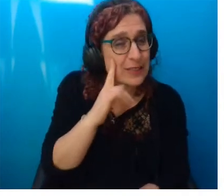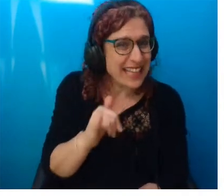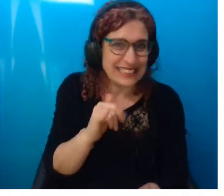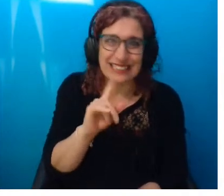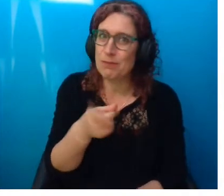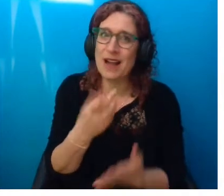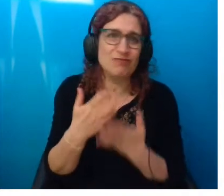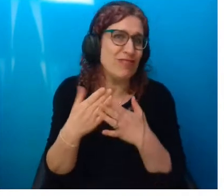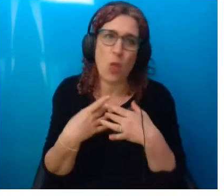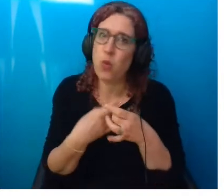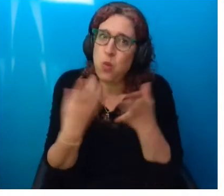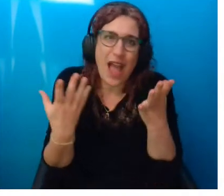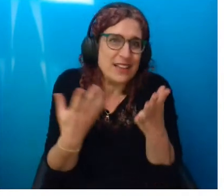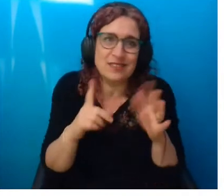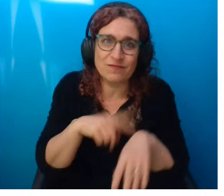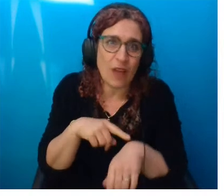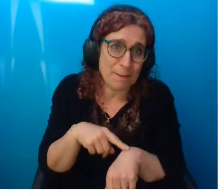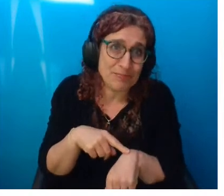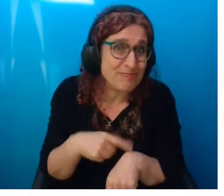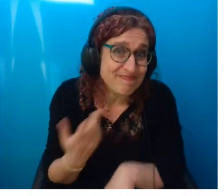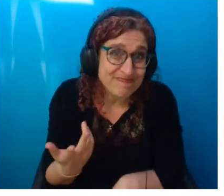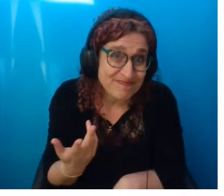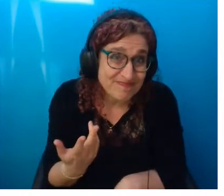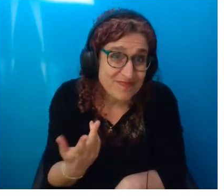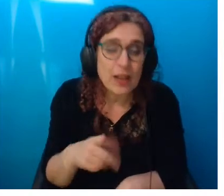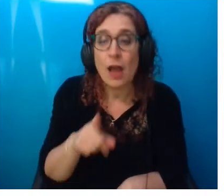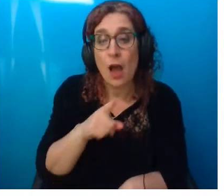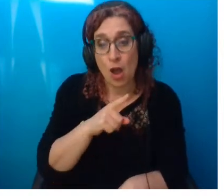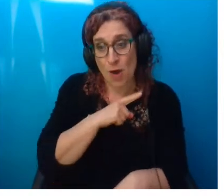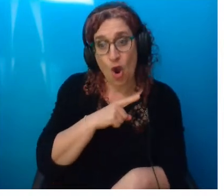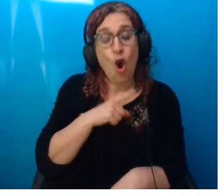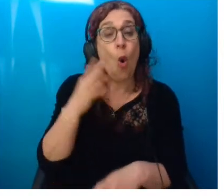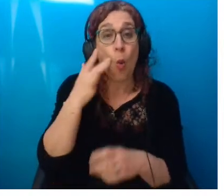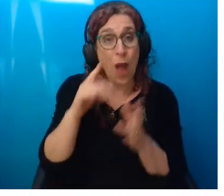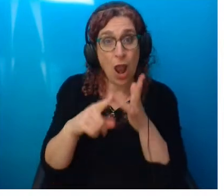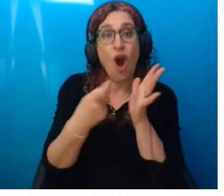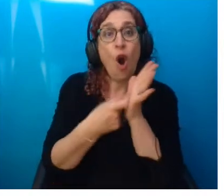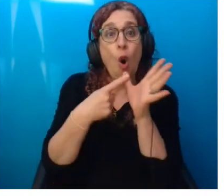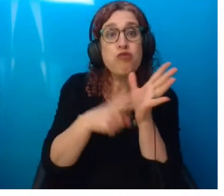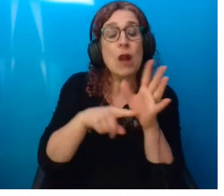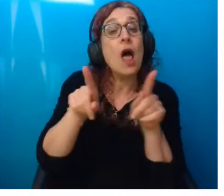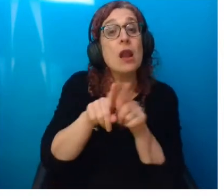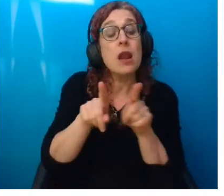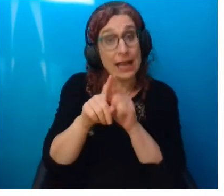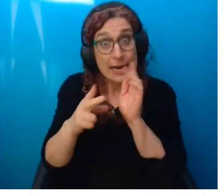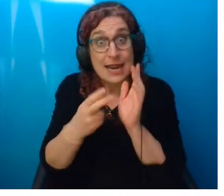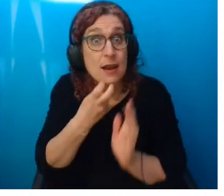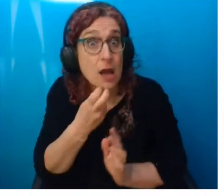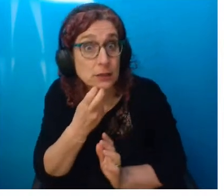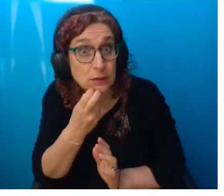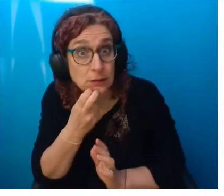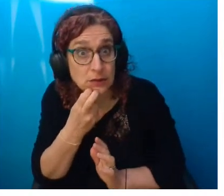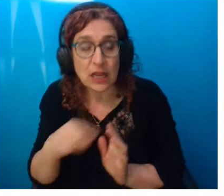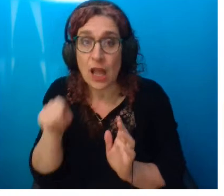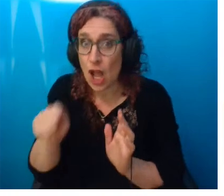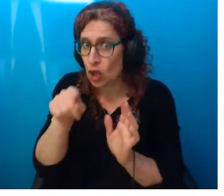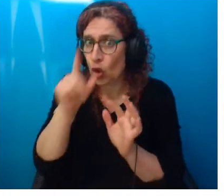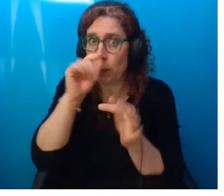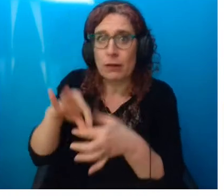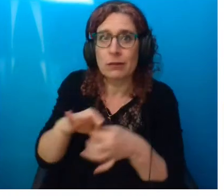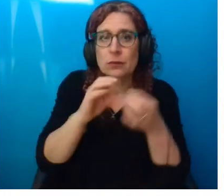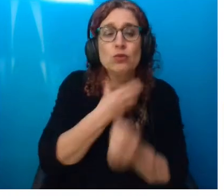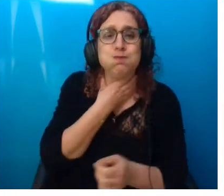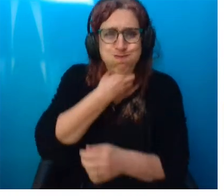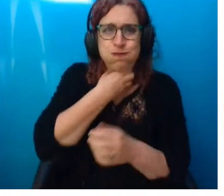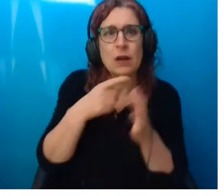be aware of is if there's an oral allergy syndrome to nuts, whether that may be part of a greater anaphylactic syndrome. So those